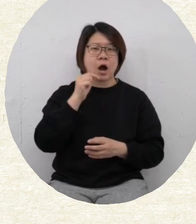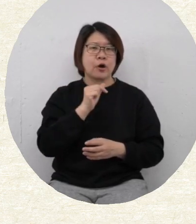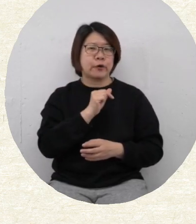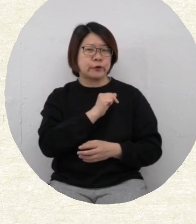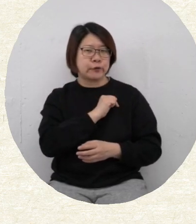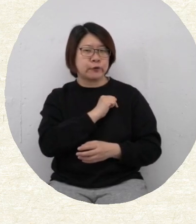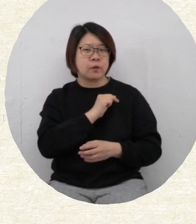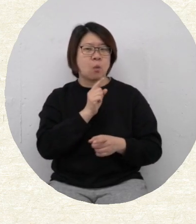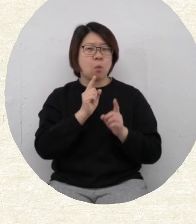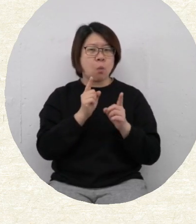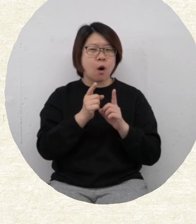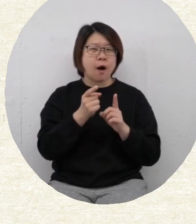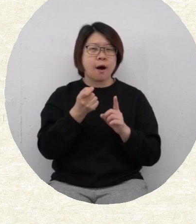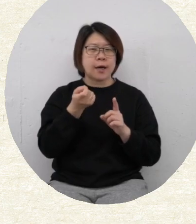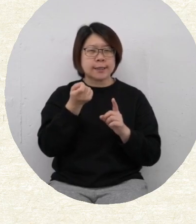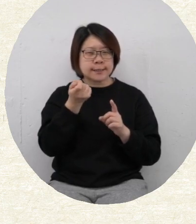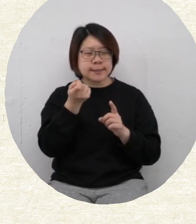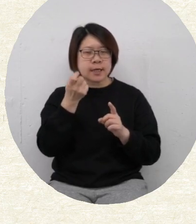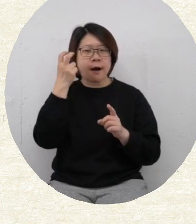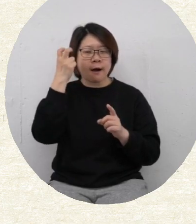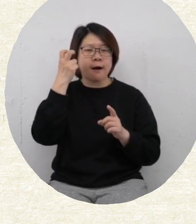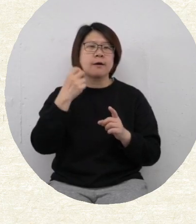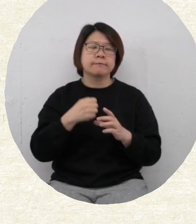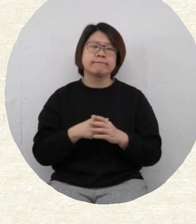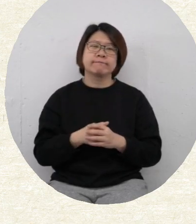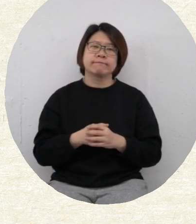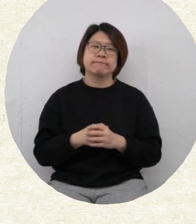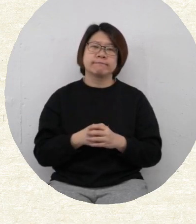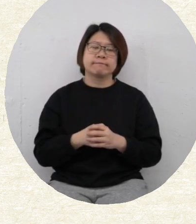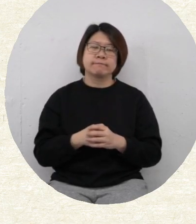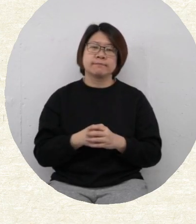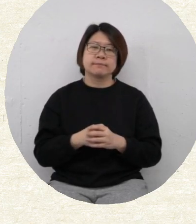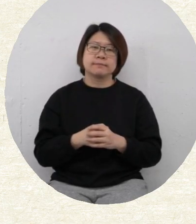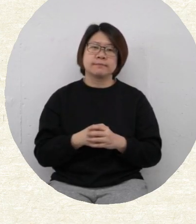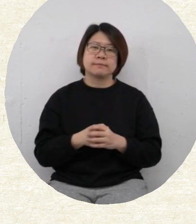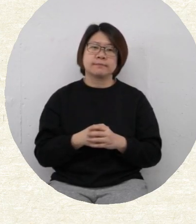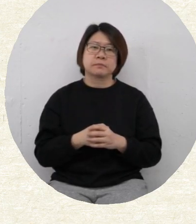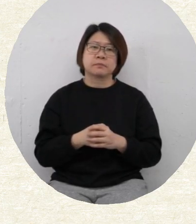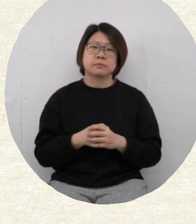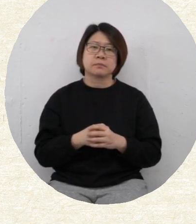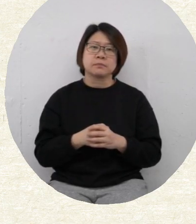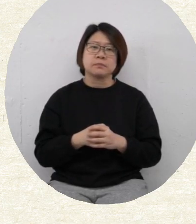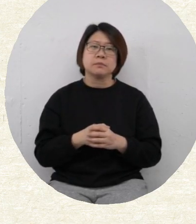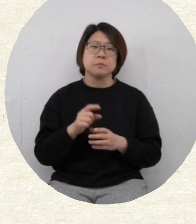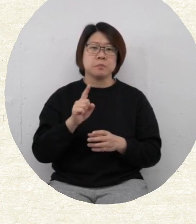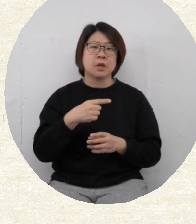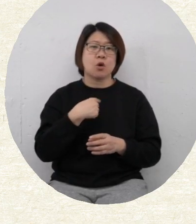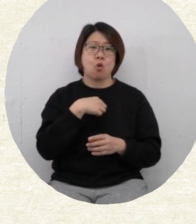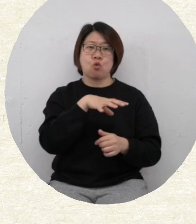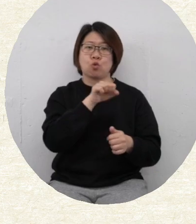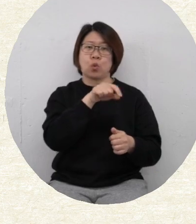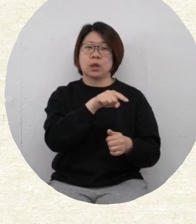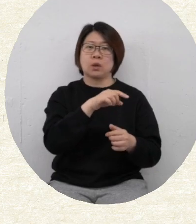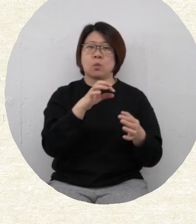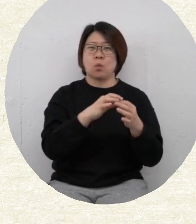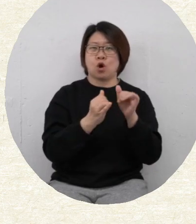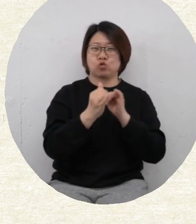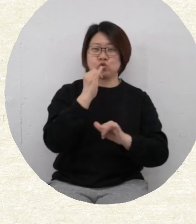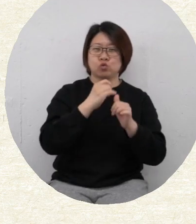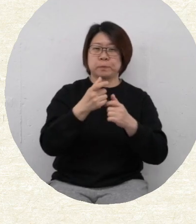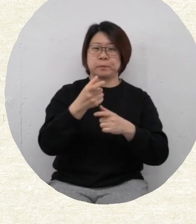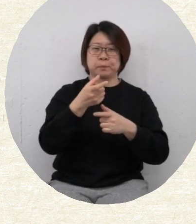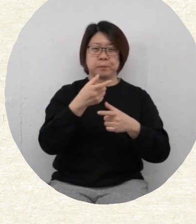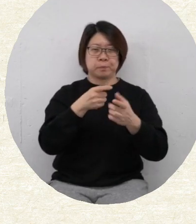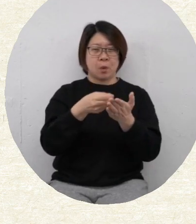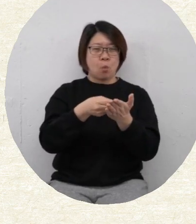dark as well. Yeah, and it doesn't, I might have one or two with a little bit of color, but they're all